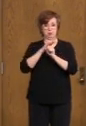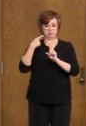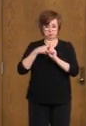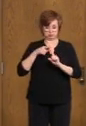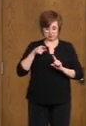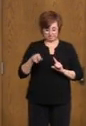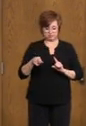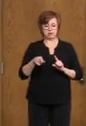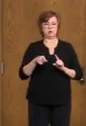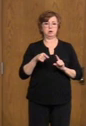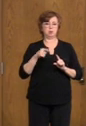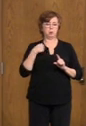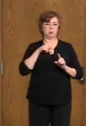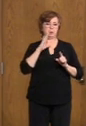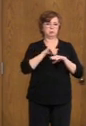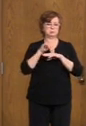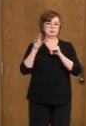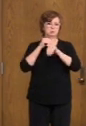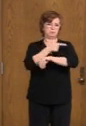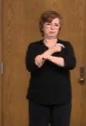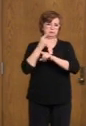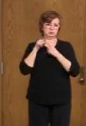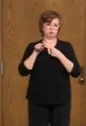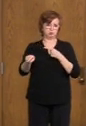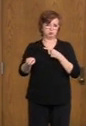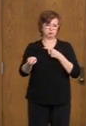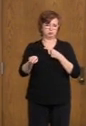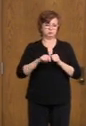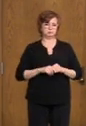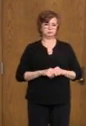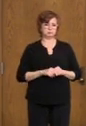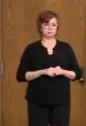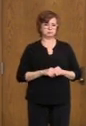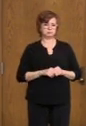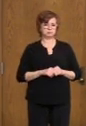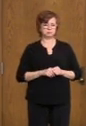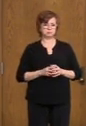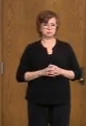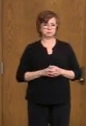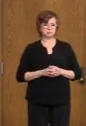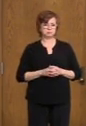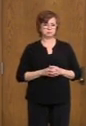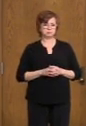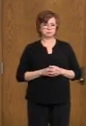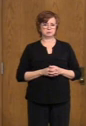have a high likelihood for us to be successful in vaccinating folks and dealing